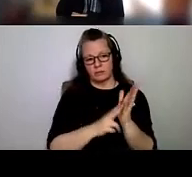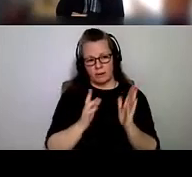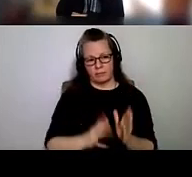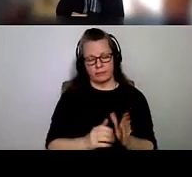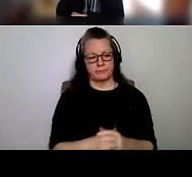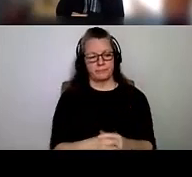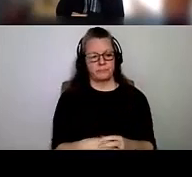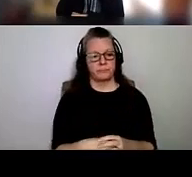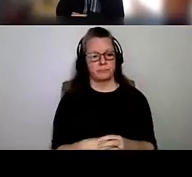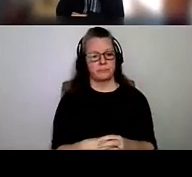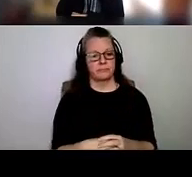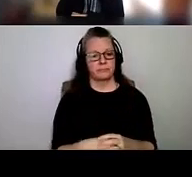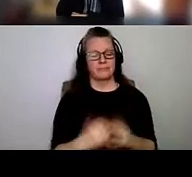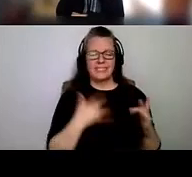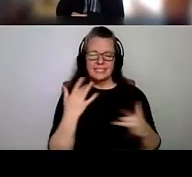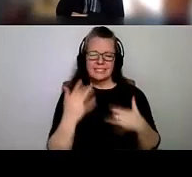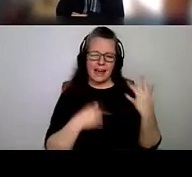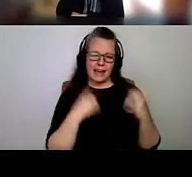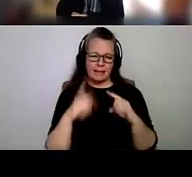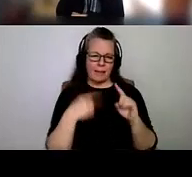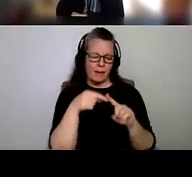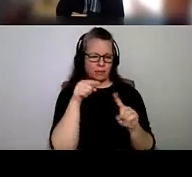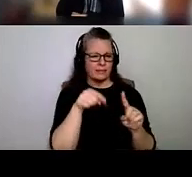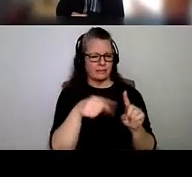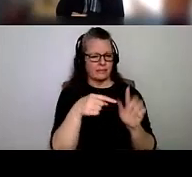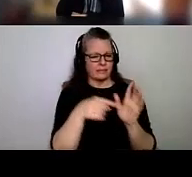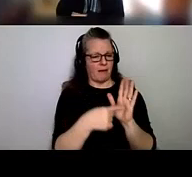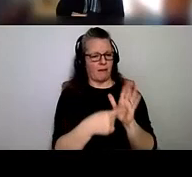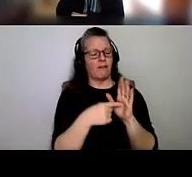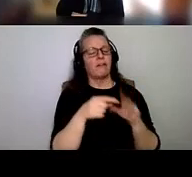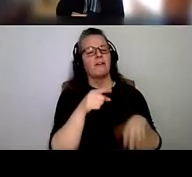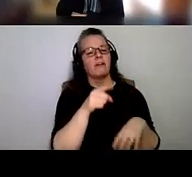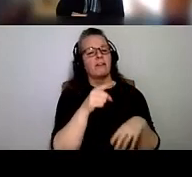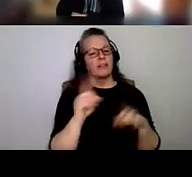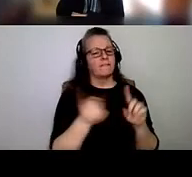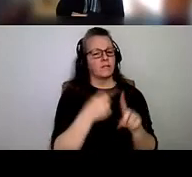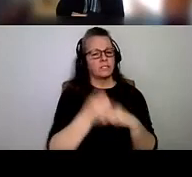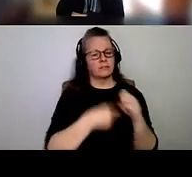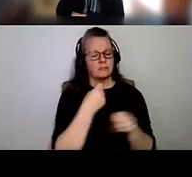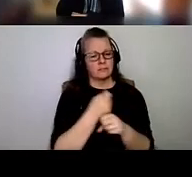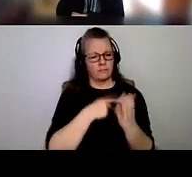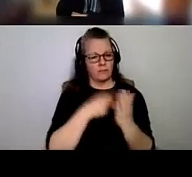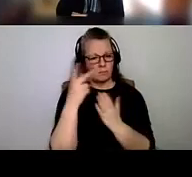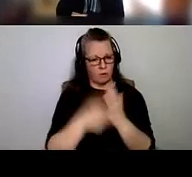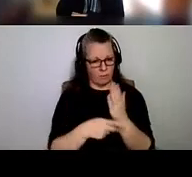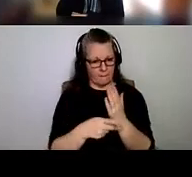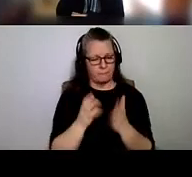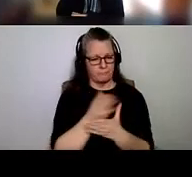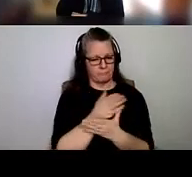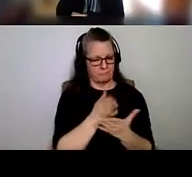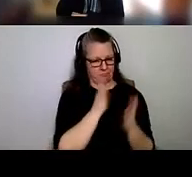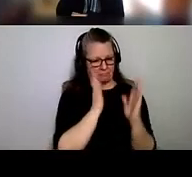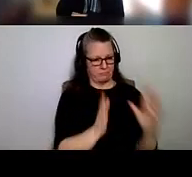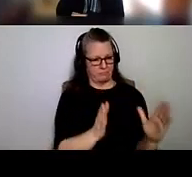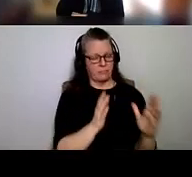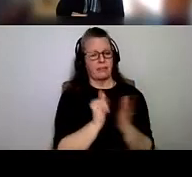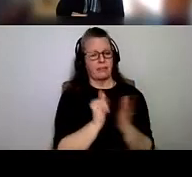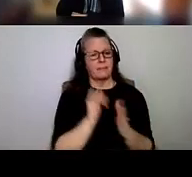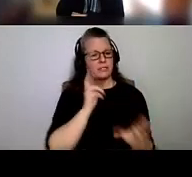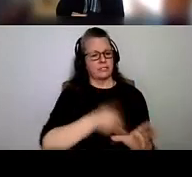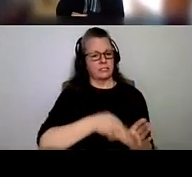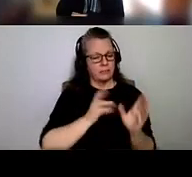What's so exciting about this model is that in the first year of the program, participating providers will